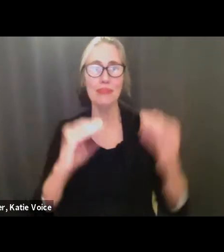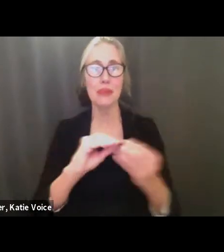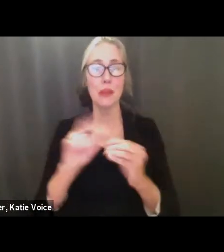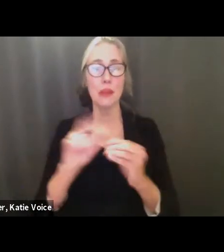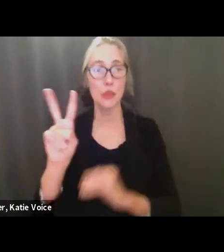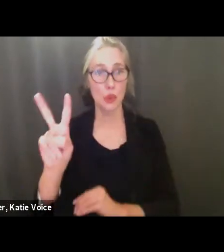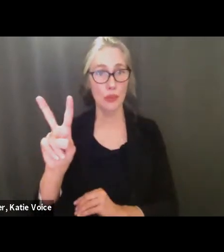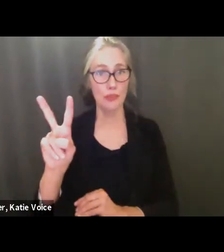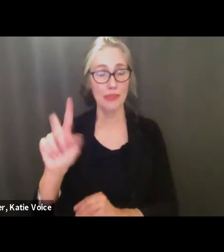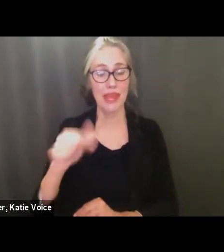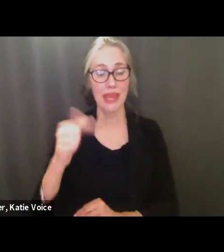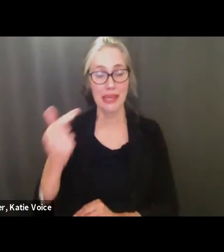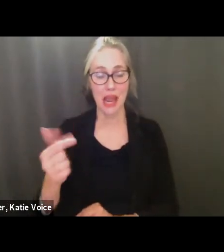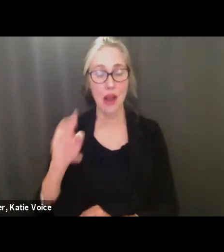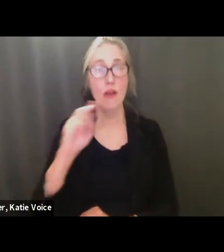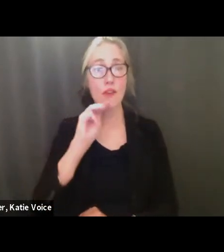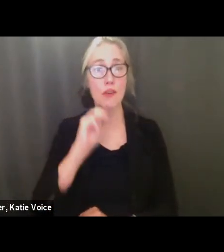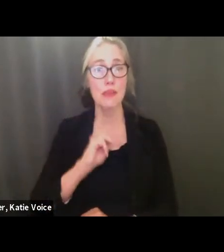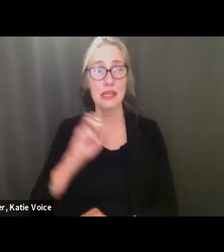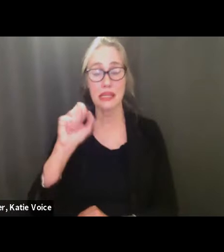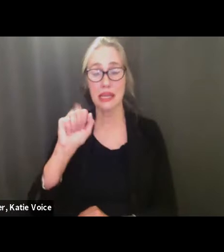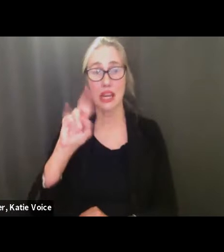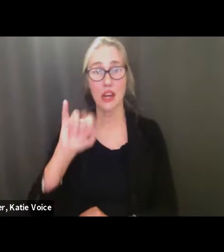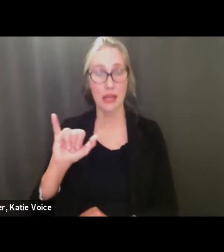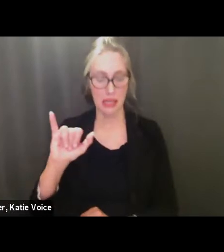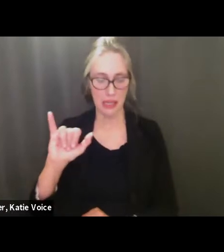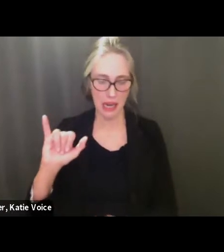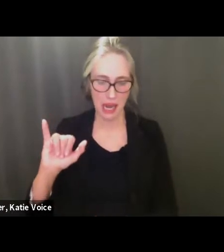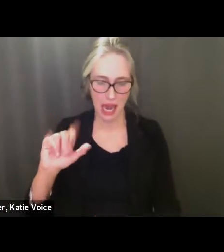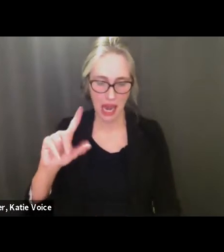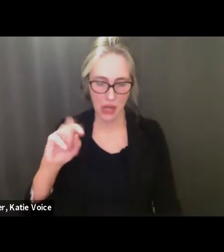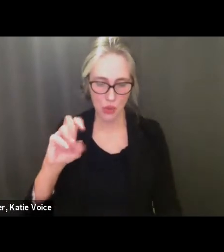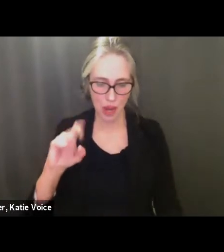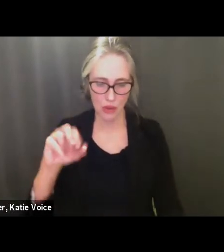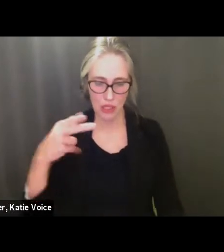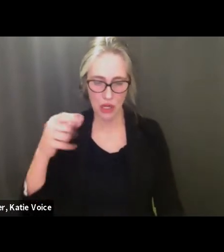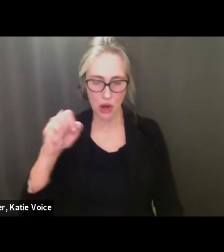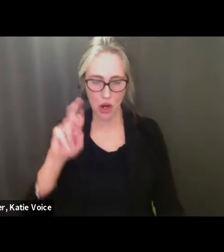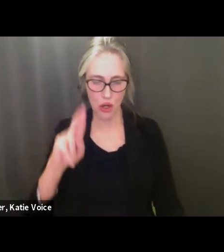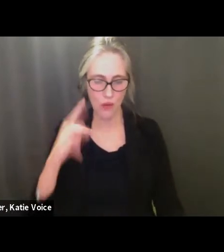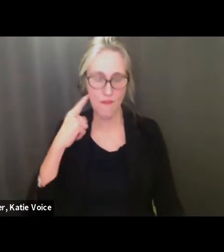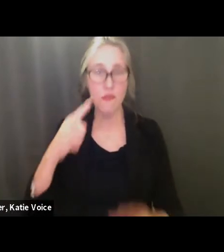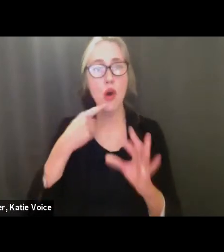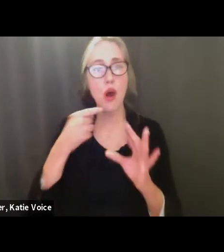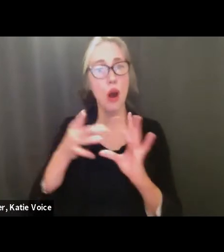over to Ms. Carey and Roundy Harder also for comments and review.